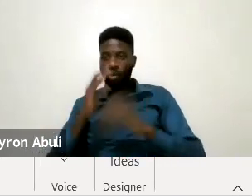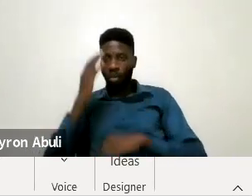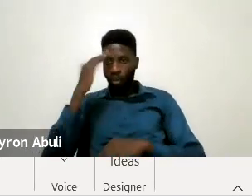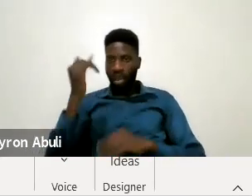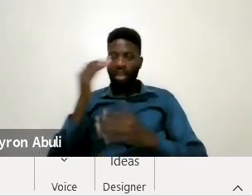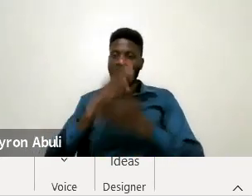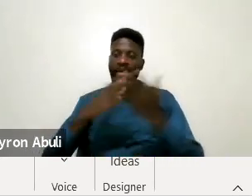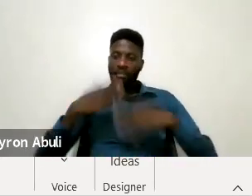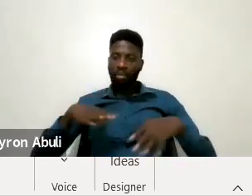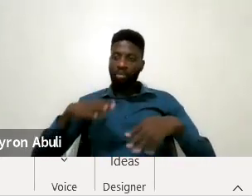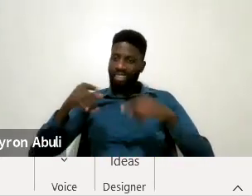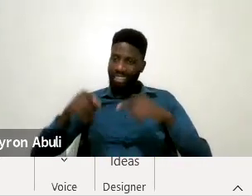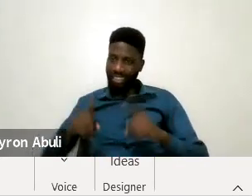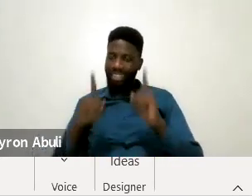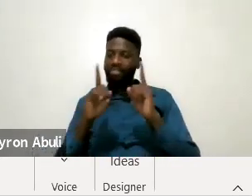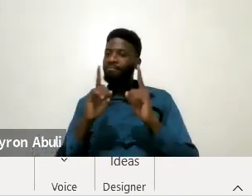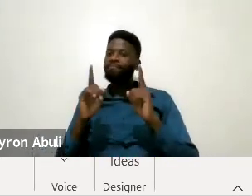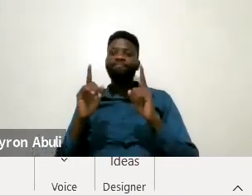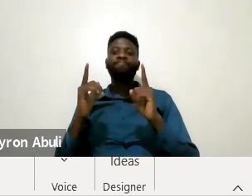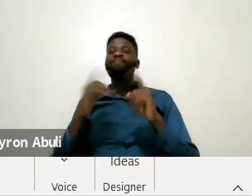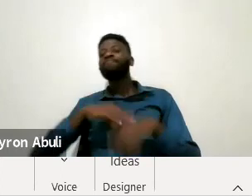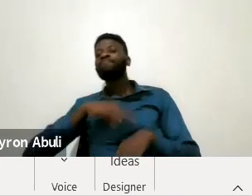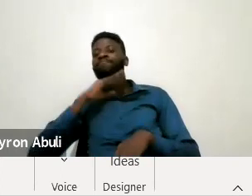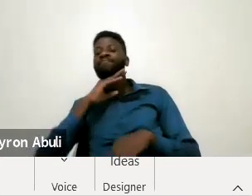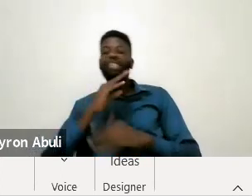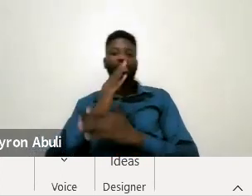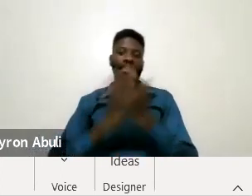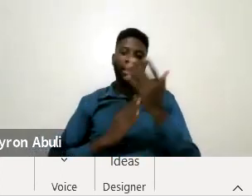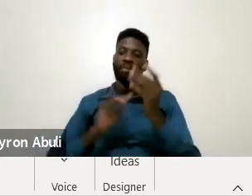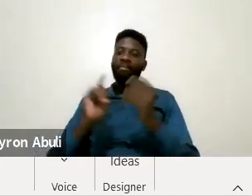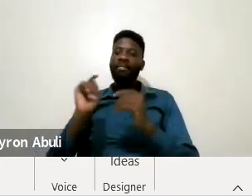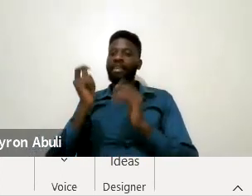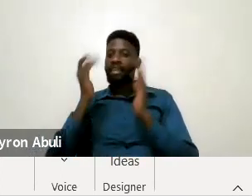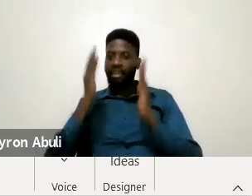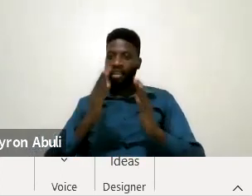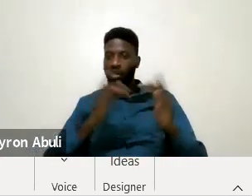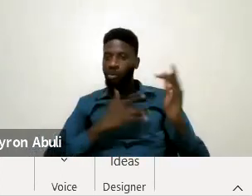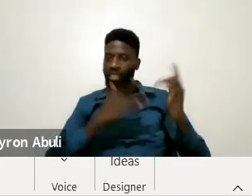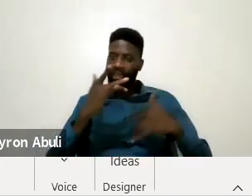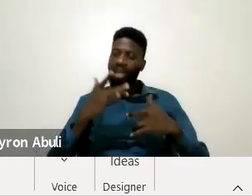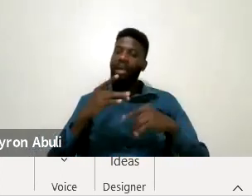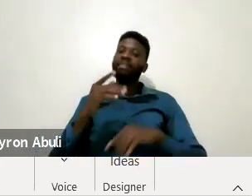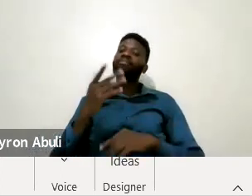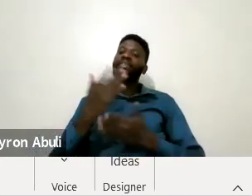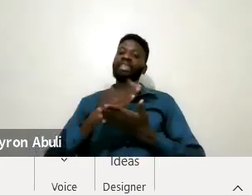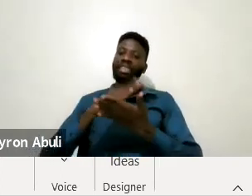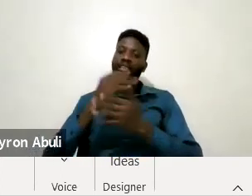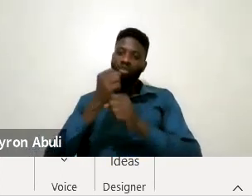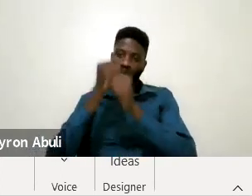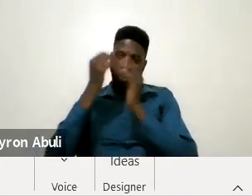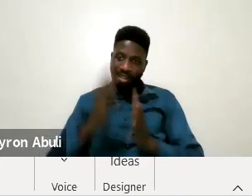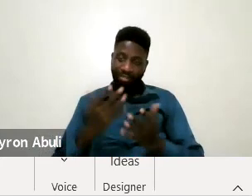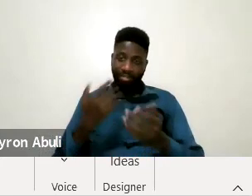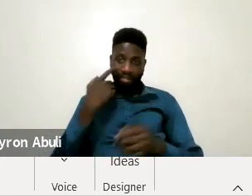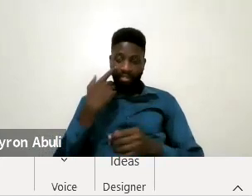people. There are, you know, Kenyans who are just concerned. They are shareholders of Kenya Airways, and the person who did that work is